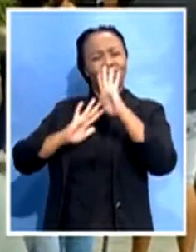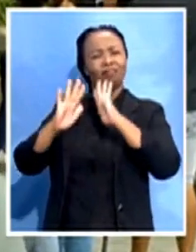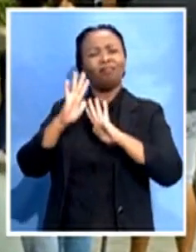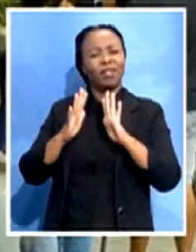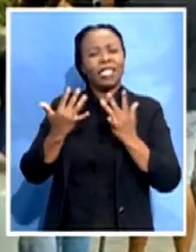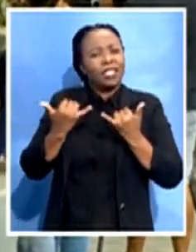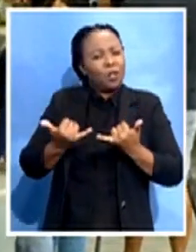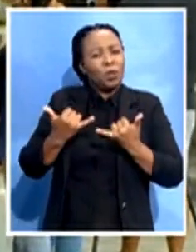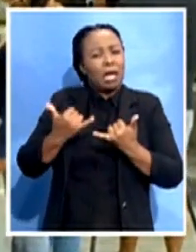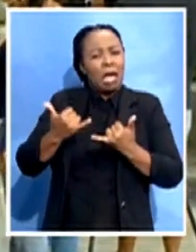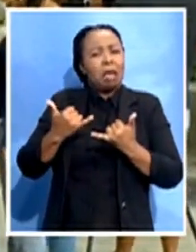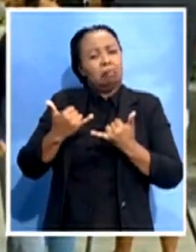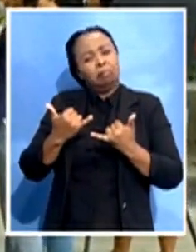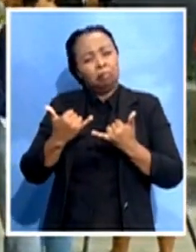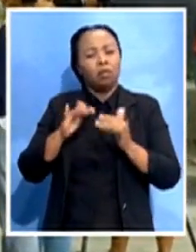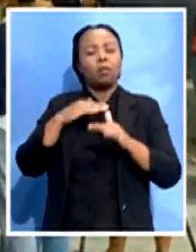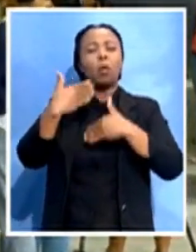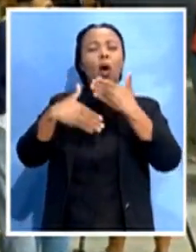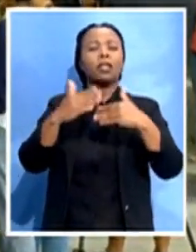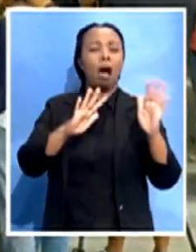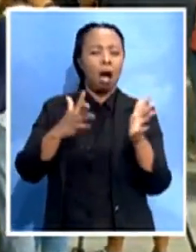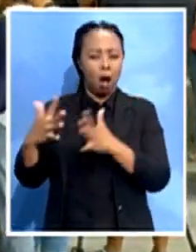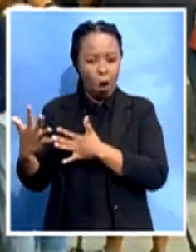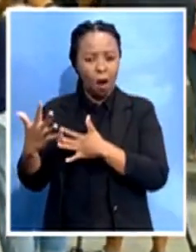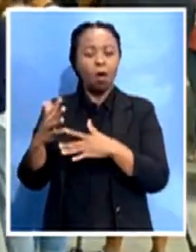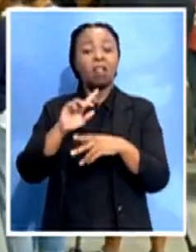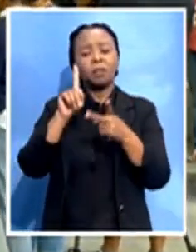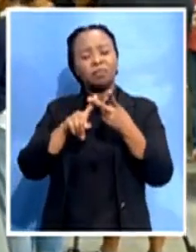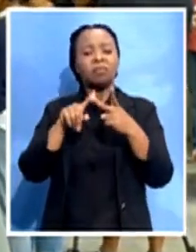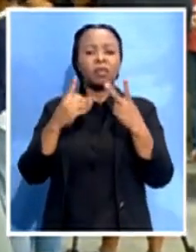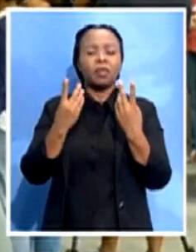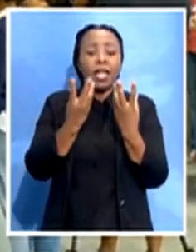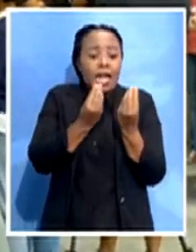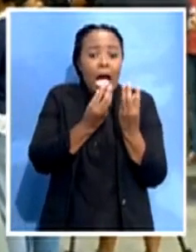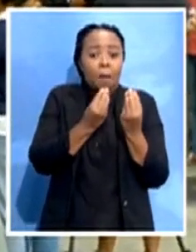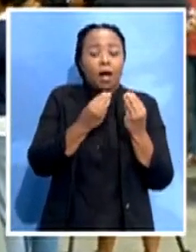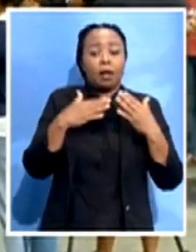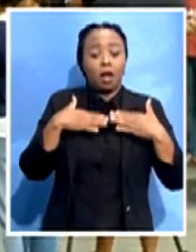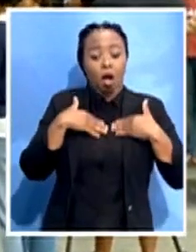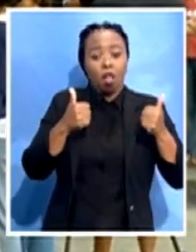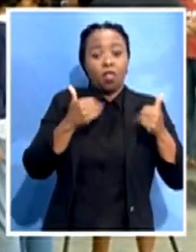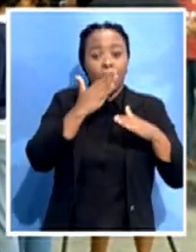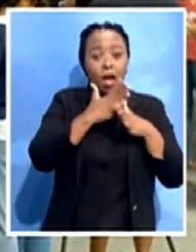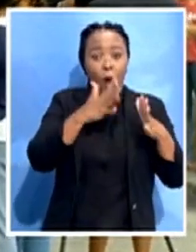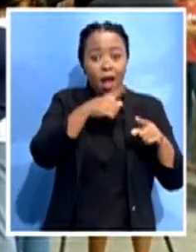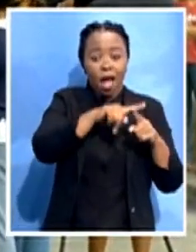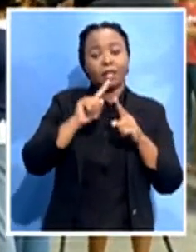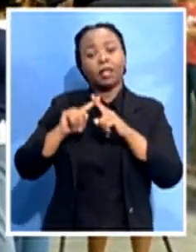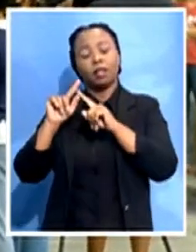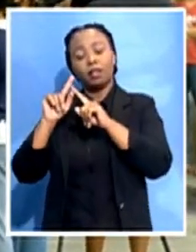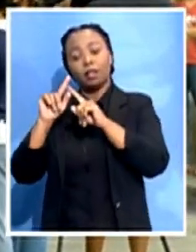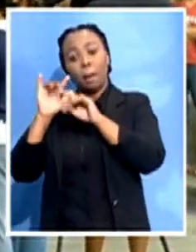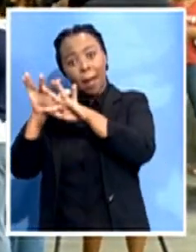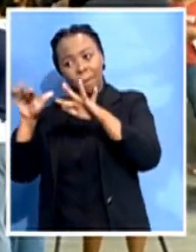and also the numbers of healthcare workers, both in the public as well as private sectors, that would have at this point already received their